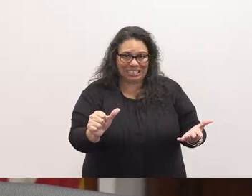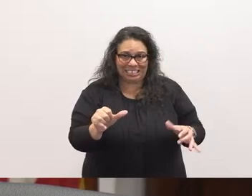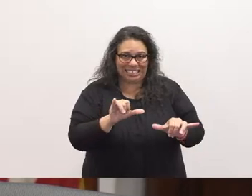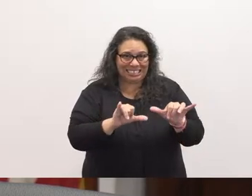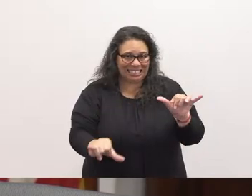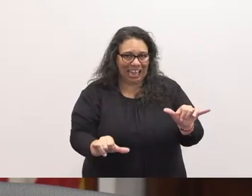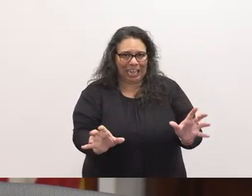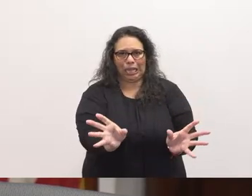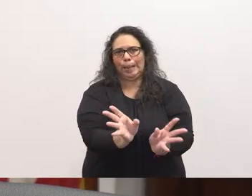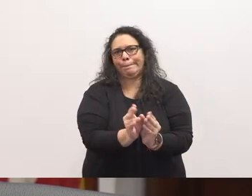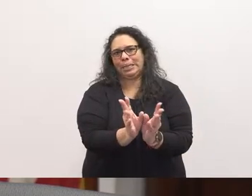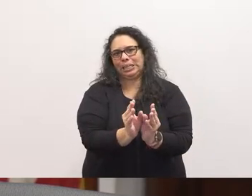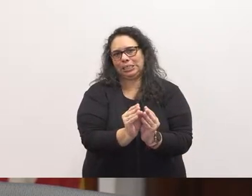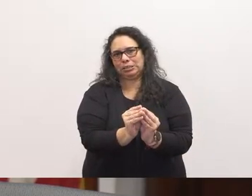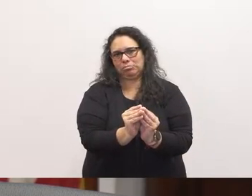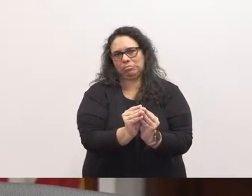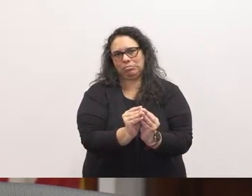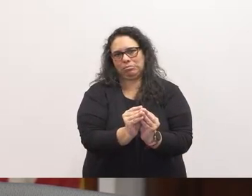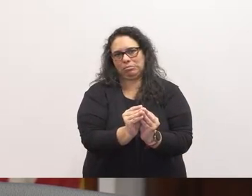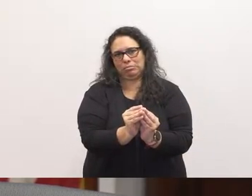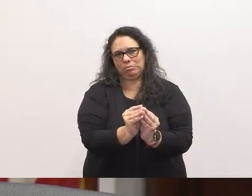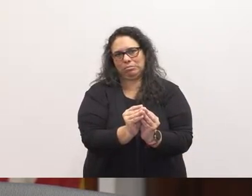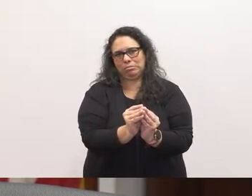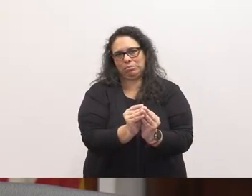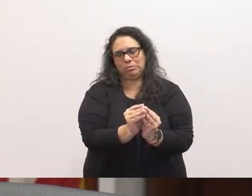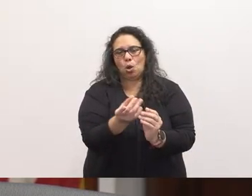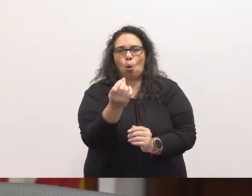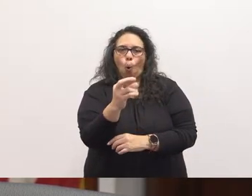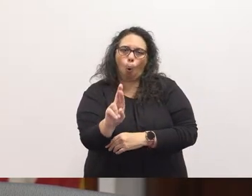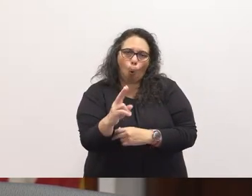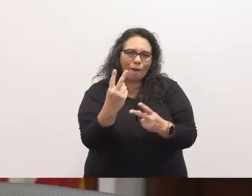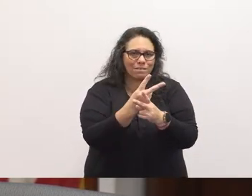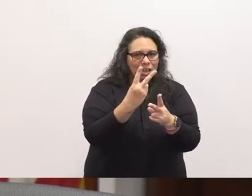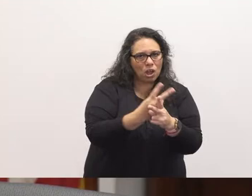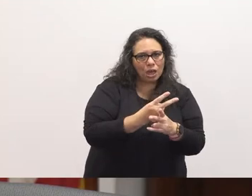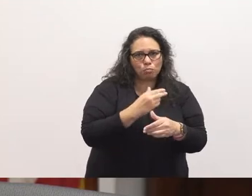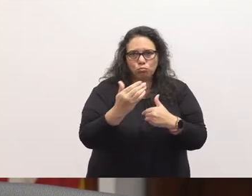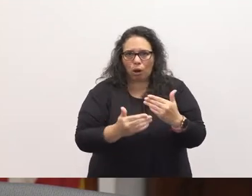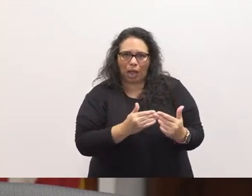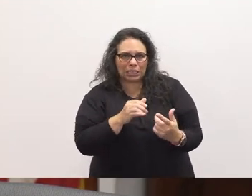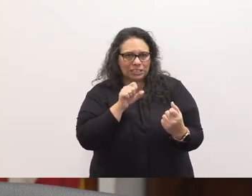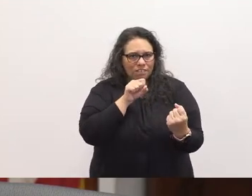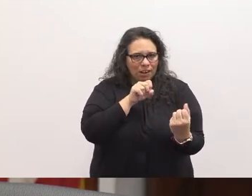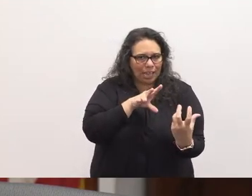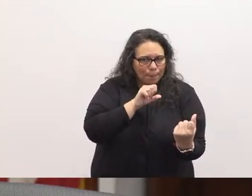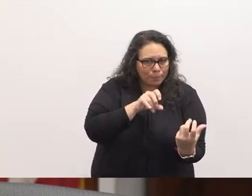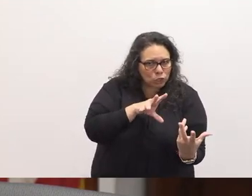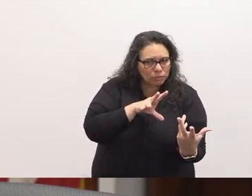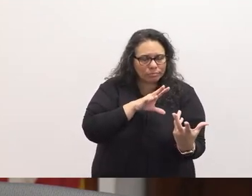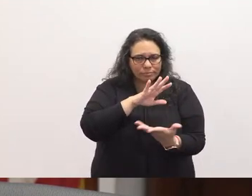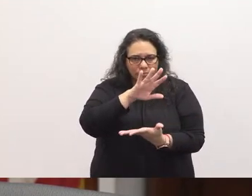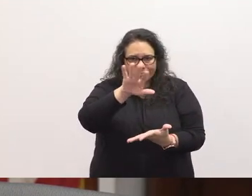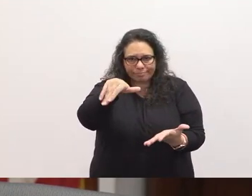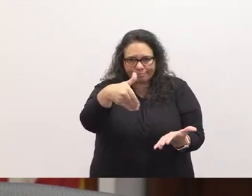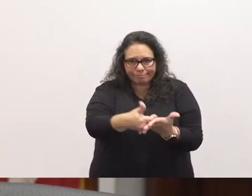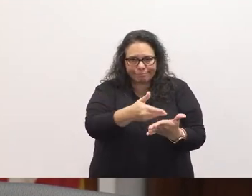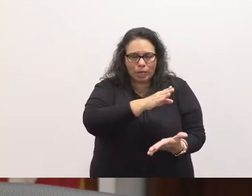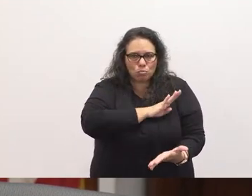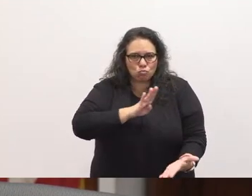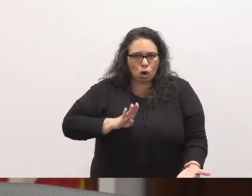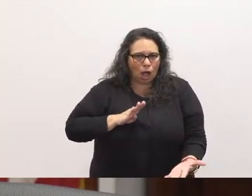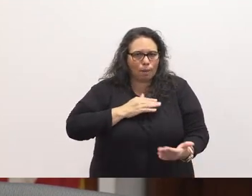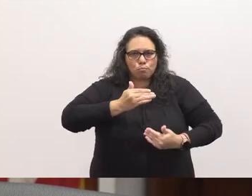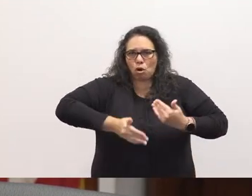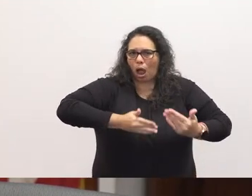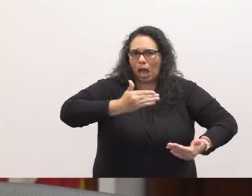committee. Right now, I'd figure out a process where we get some input from the entire board on what process